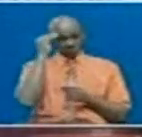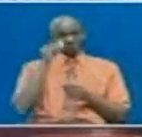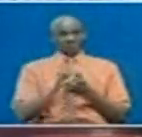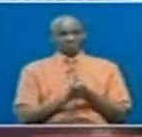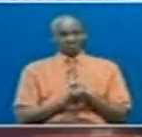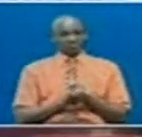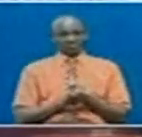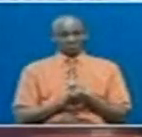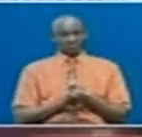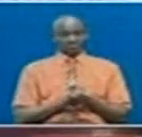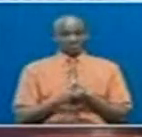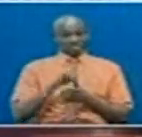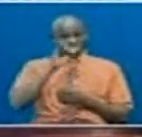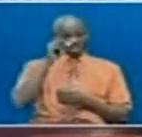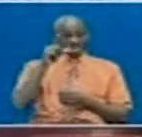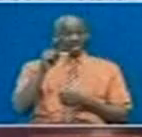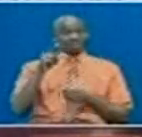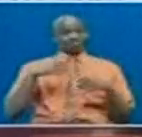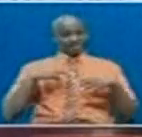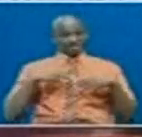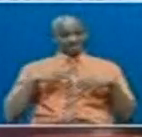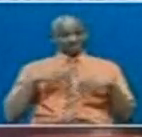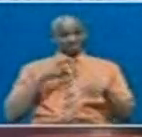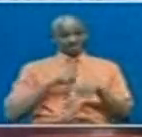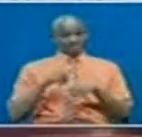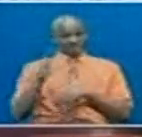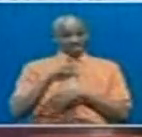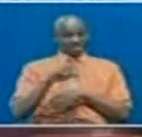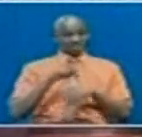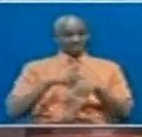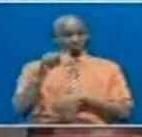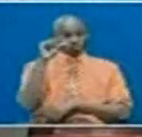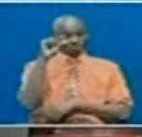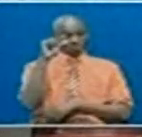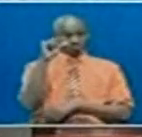that. JKL takes a break. We'll be back in a moment.